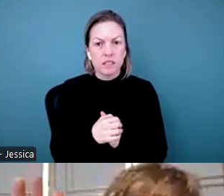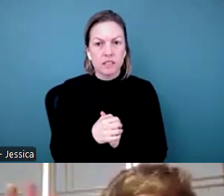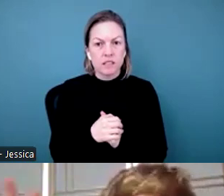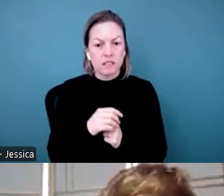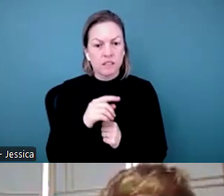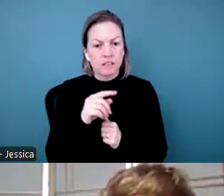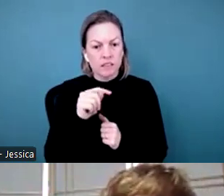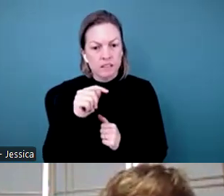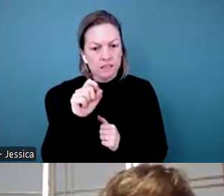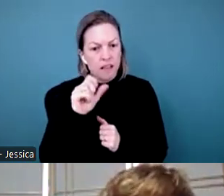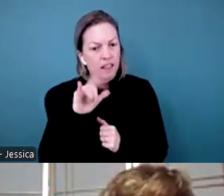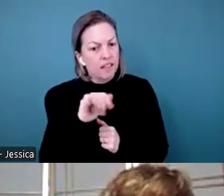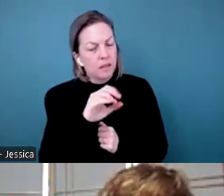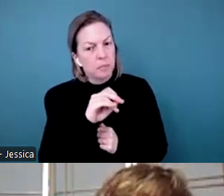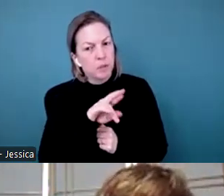Sally. Second.